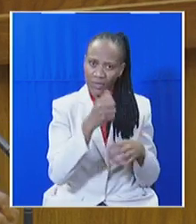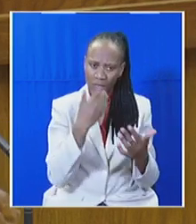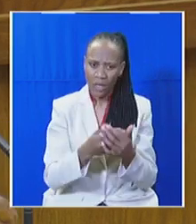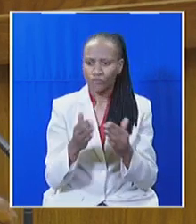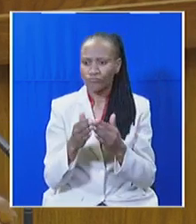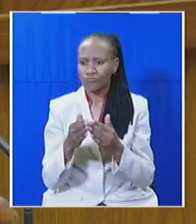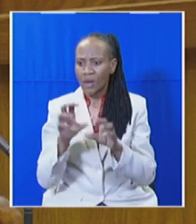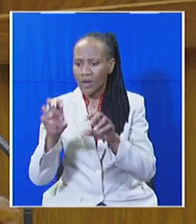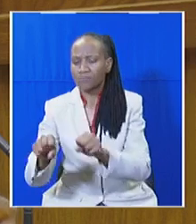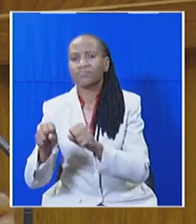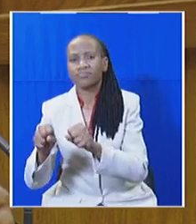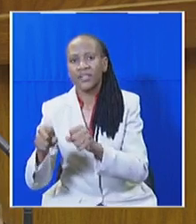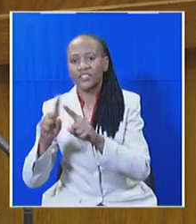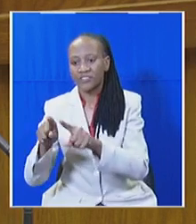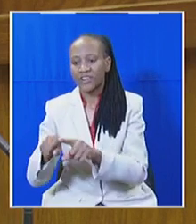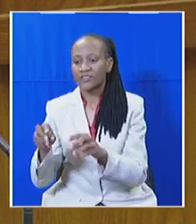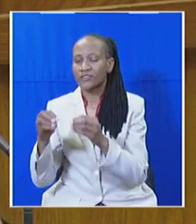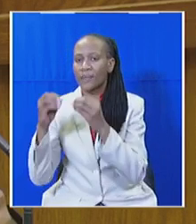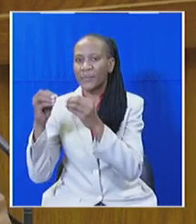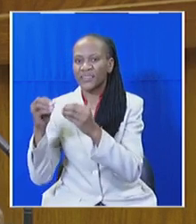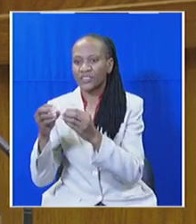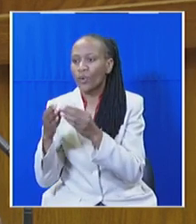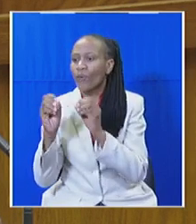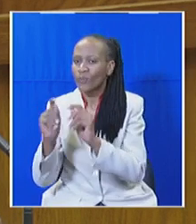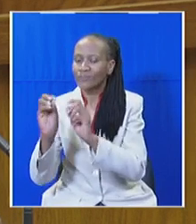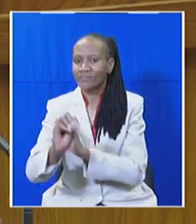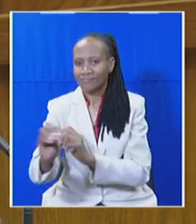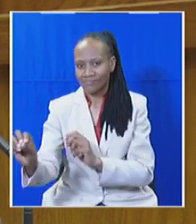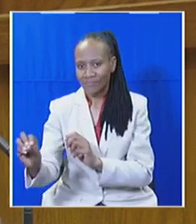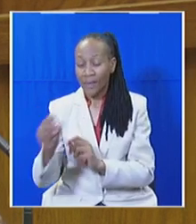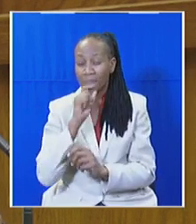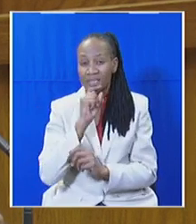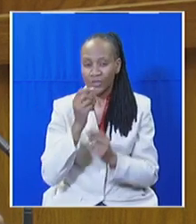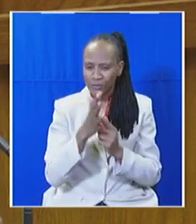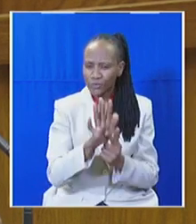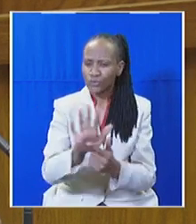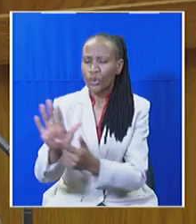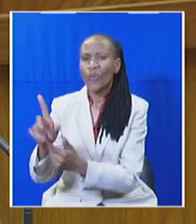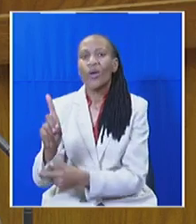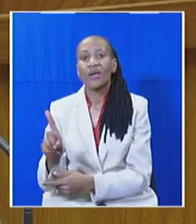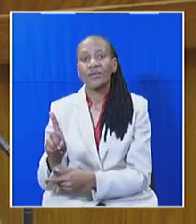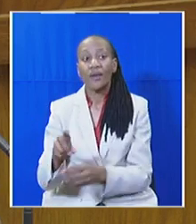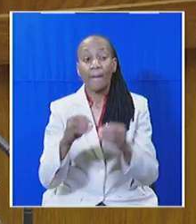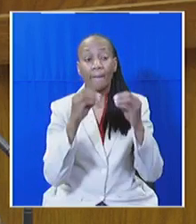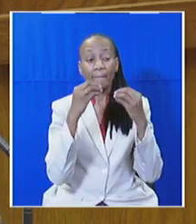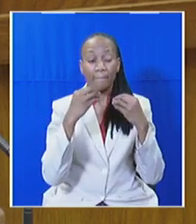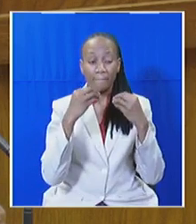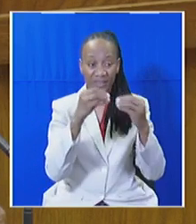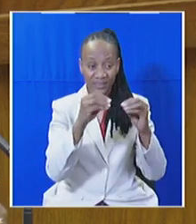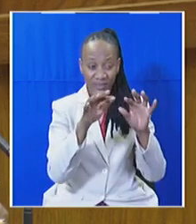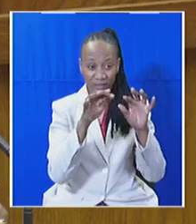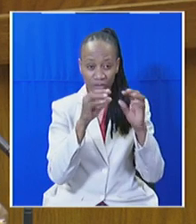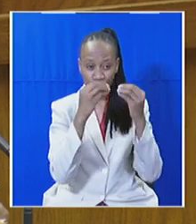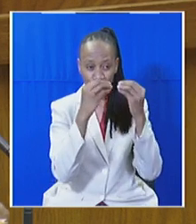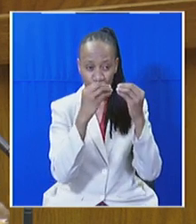These investments show the extent to which South African entrepreneurs and companies